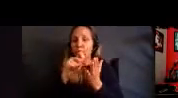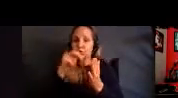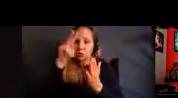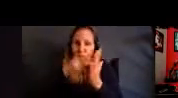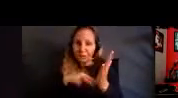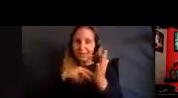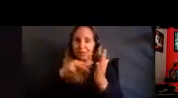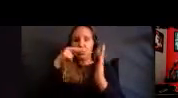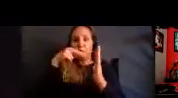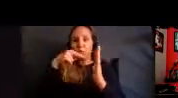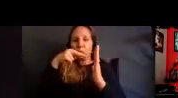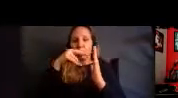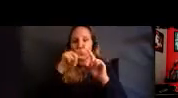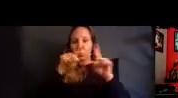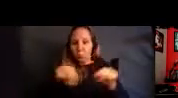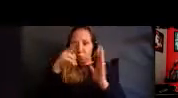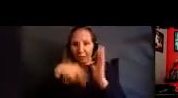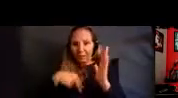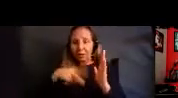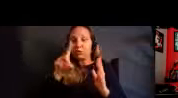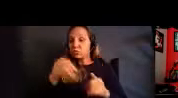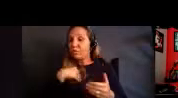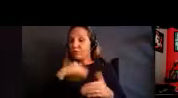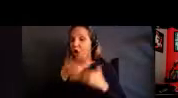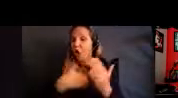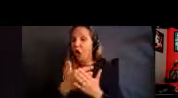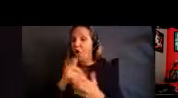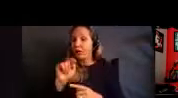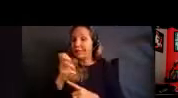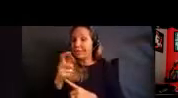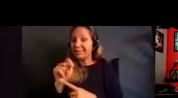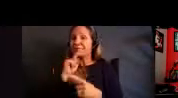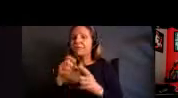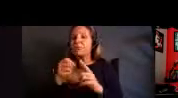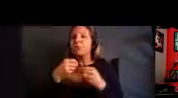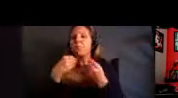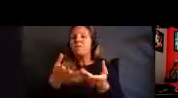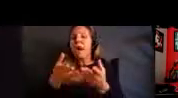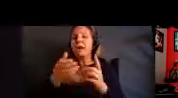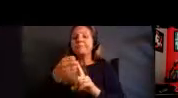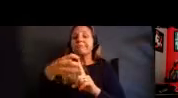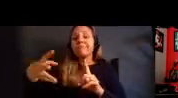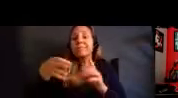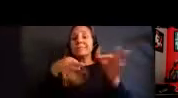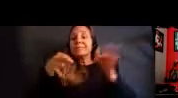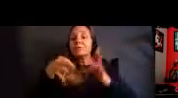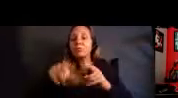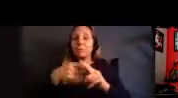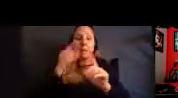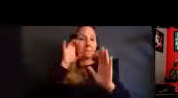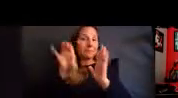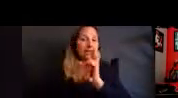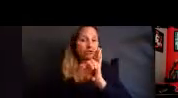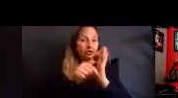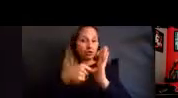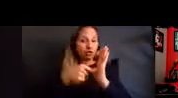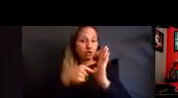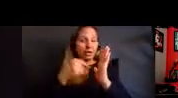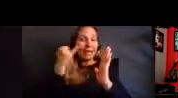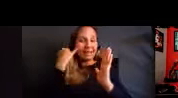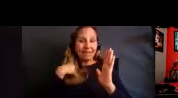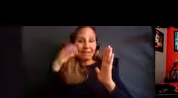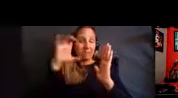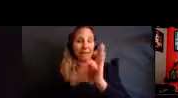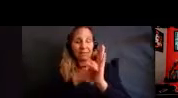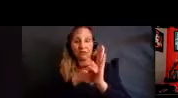alt text on things like your images that provide descriptions of what is in the image if you have documents that are printed out